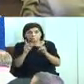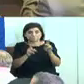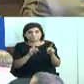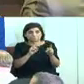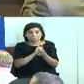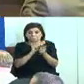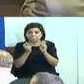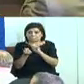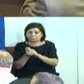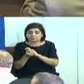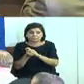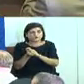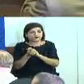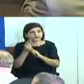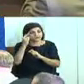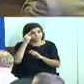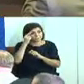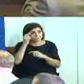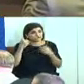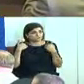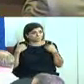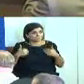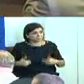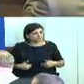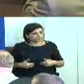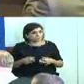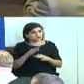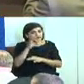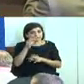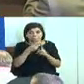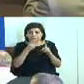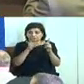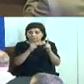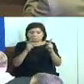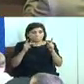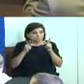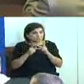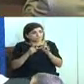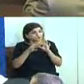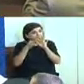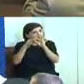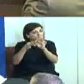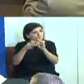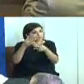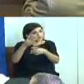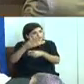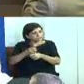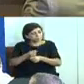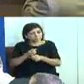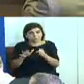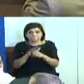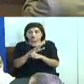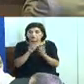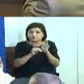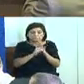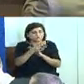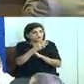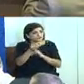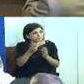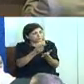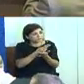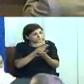in mind, body, and spirit from a place of trust, wholeness, and